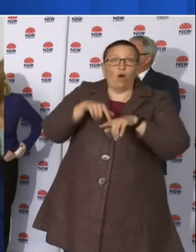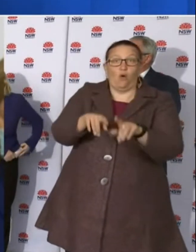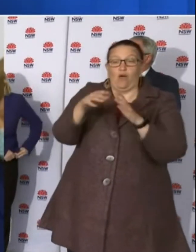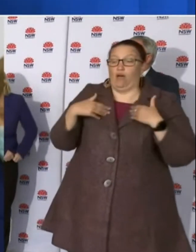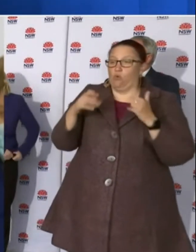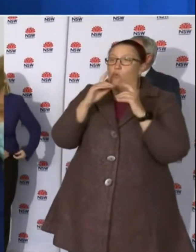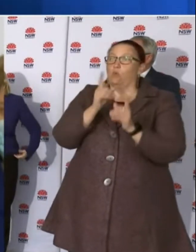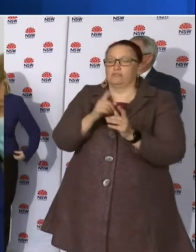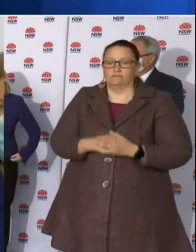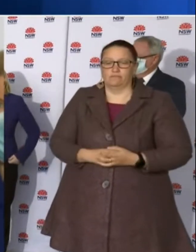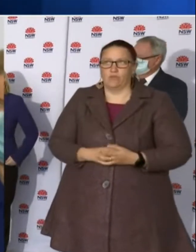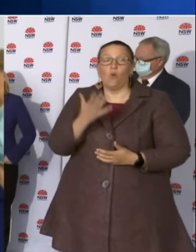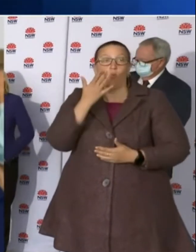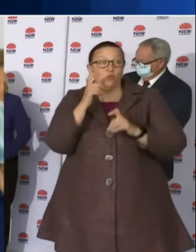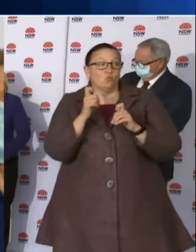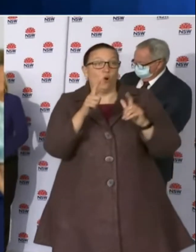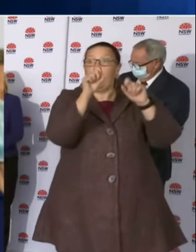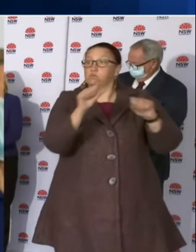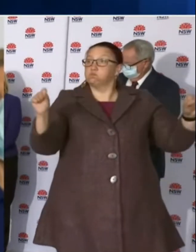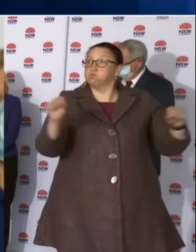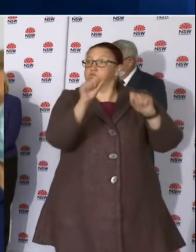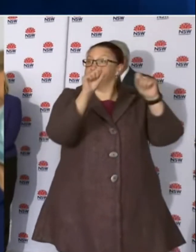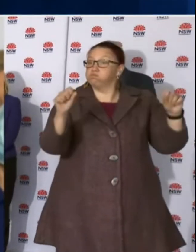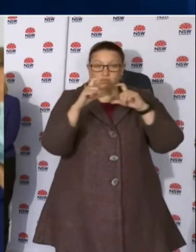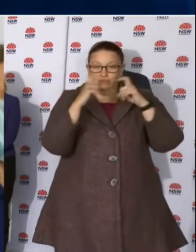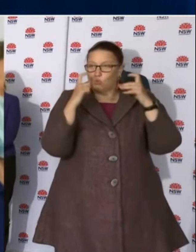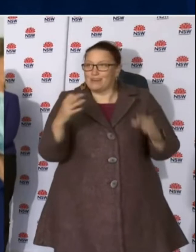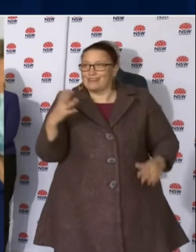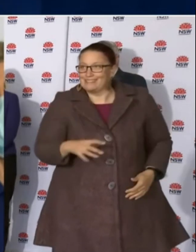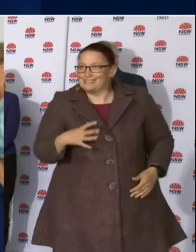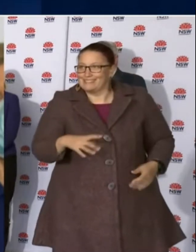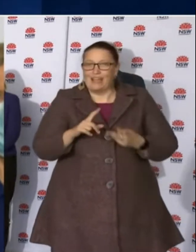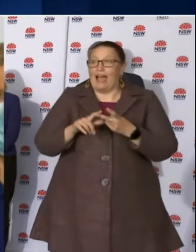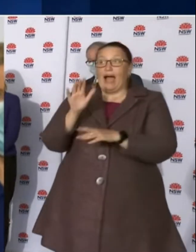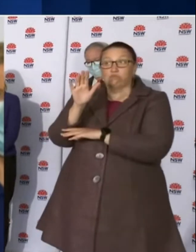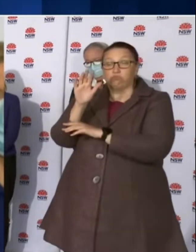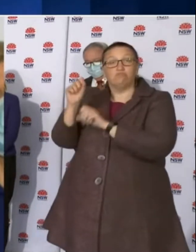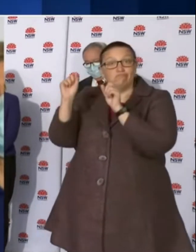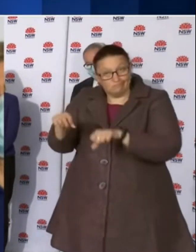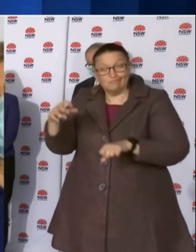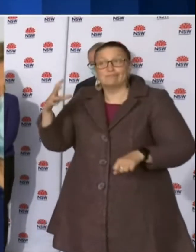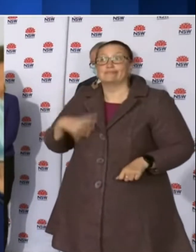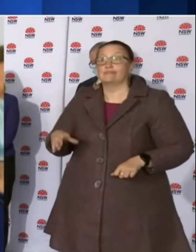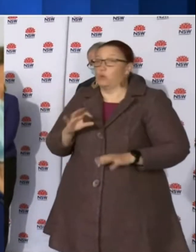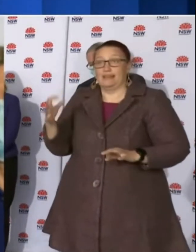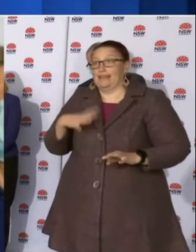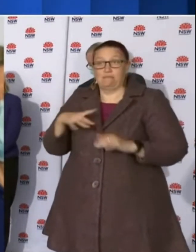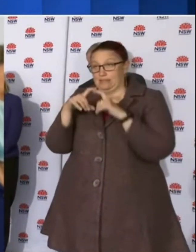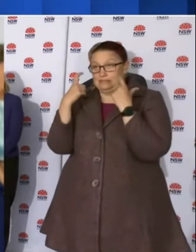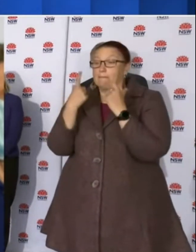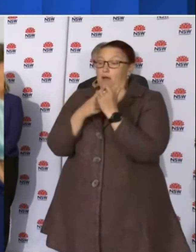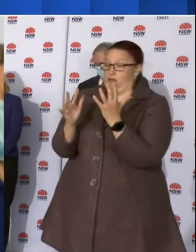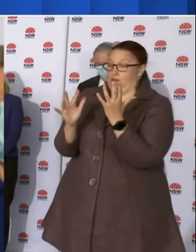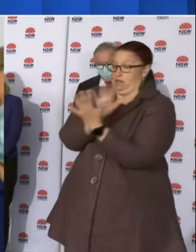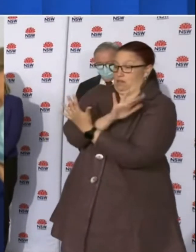you're outdoors and you're exercising, you obviously don't need to wear a mask, but if you're in close contact to anybody, no matter what you're doing, if you